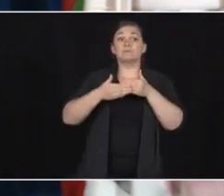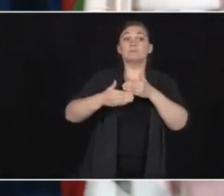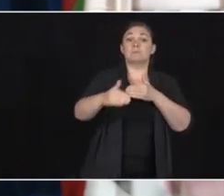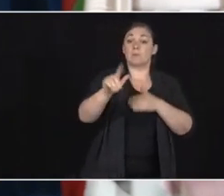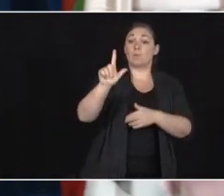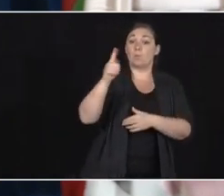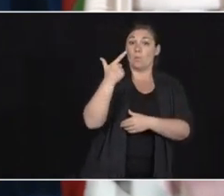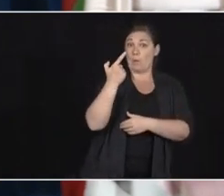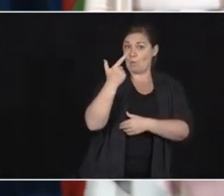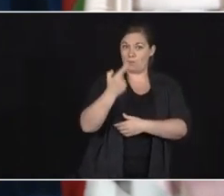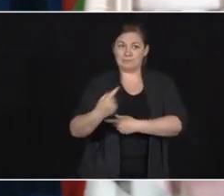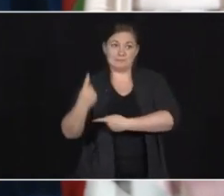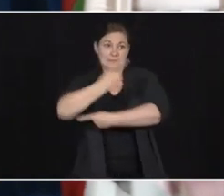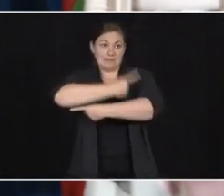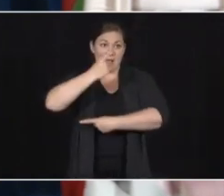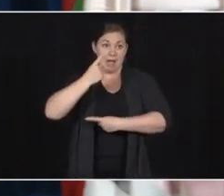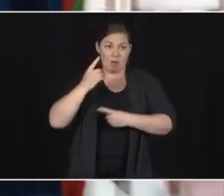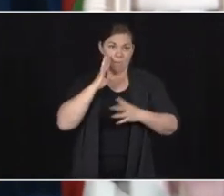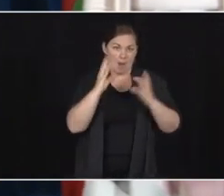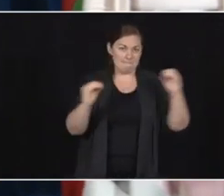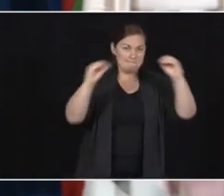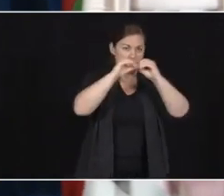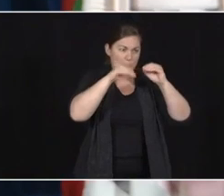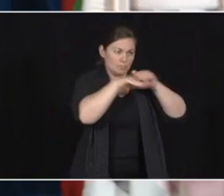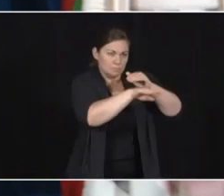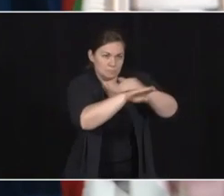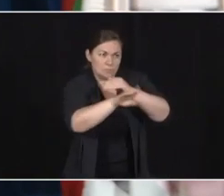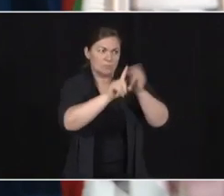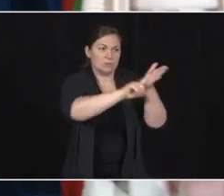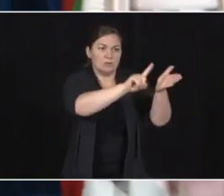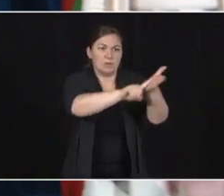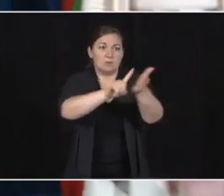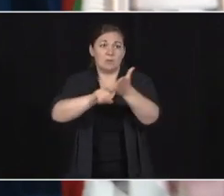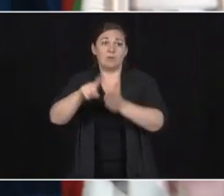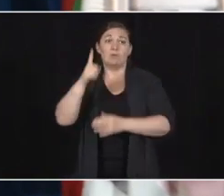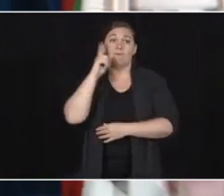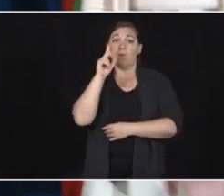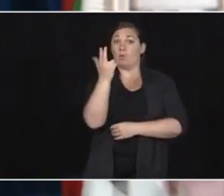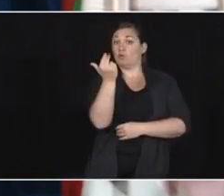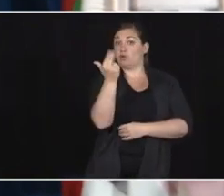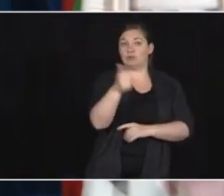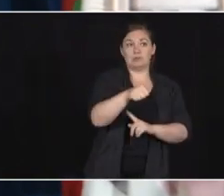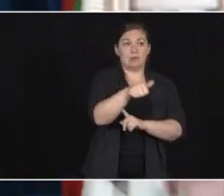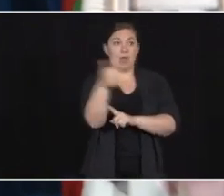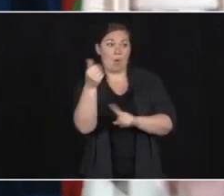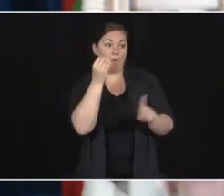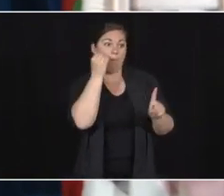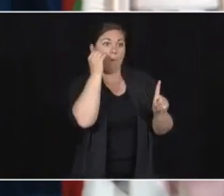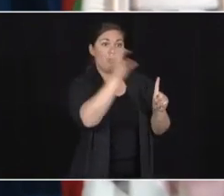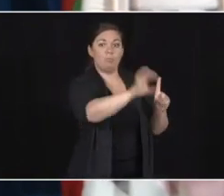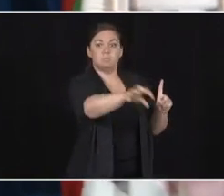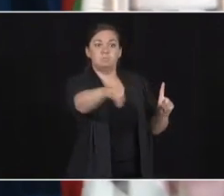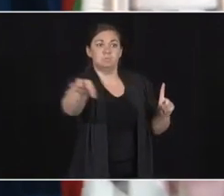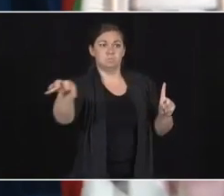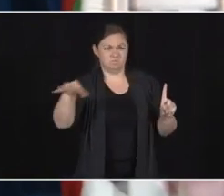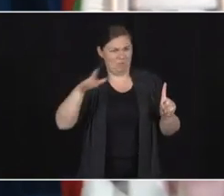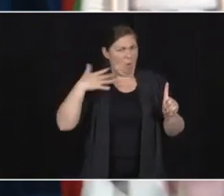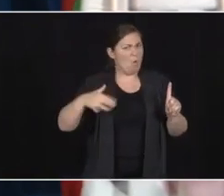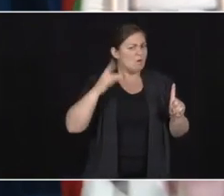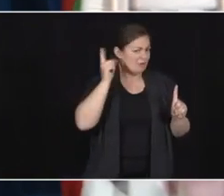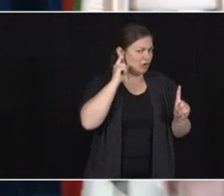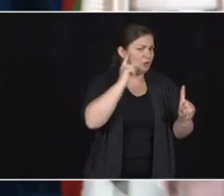rigorous inspections of the 13 other homes that are facing the greatest challenges in managing the